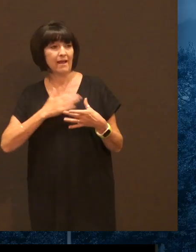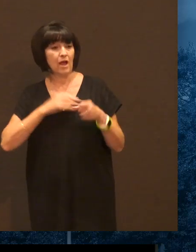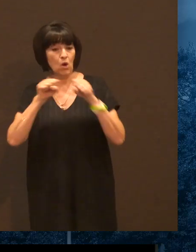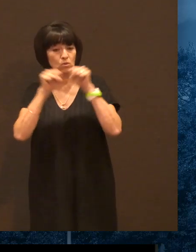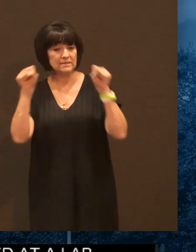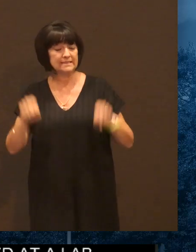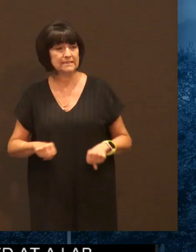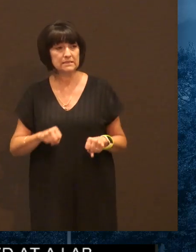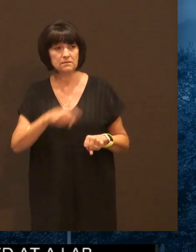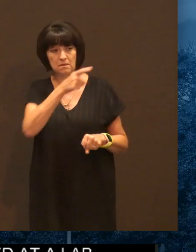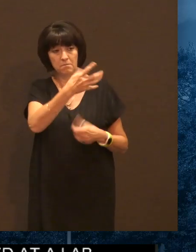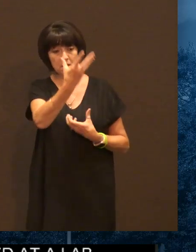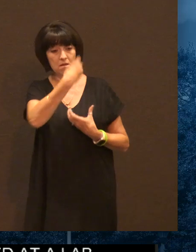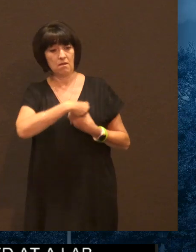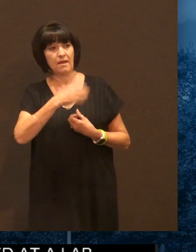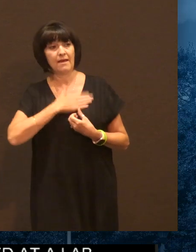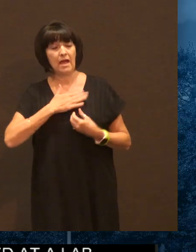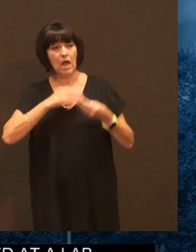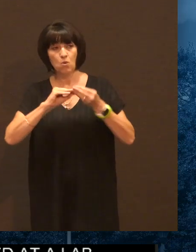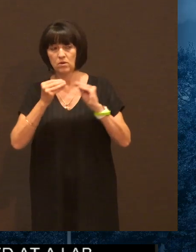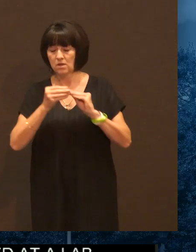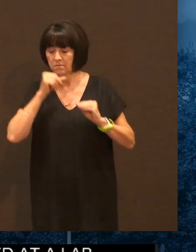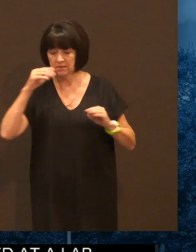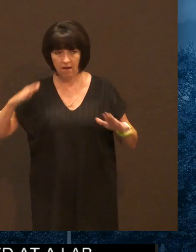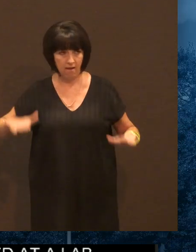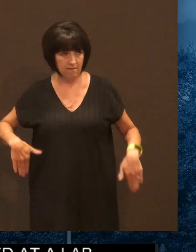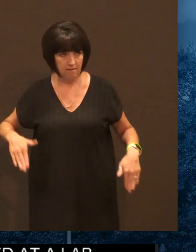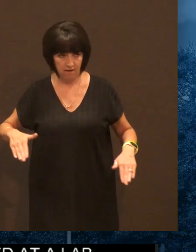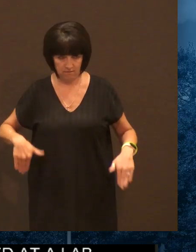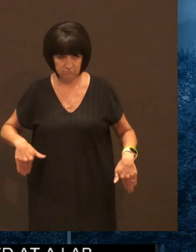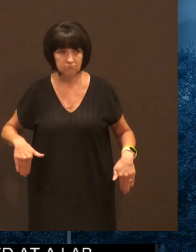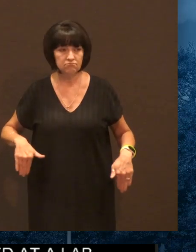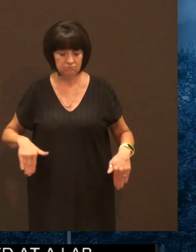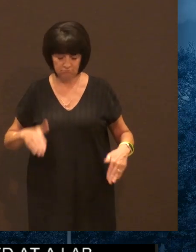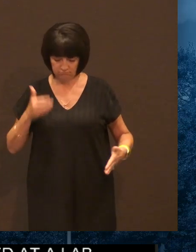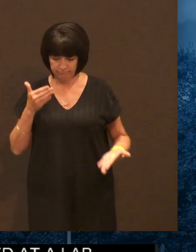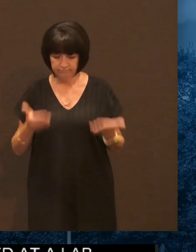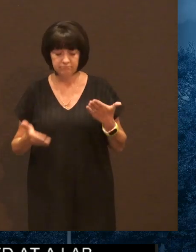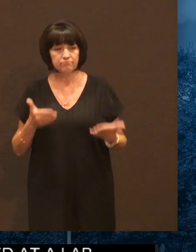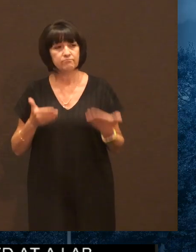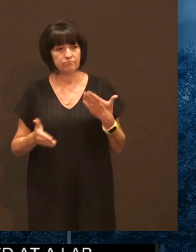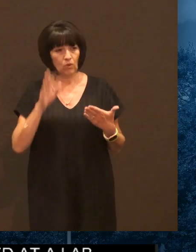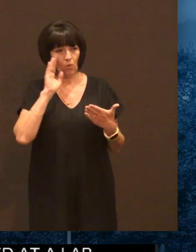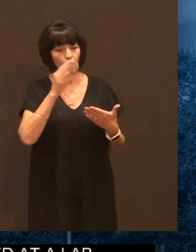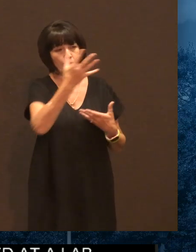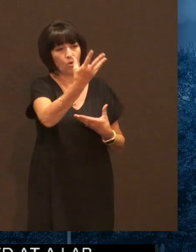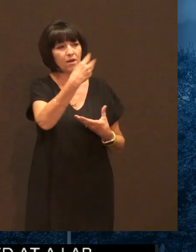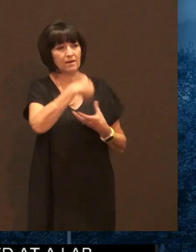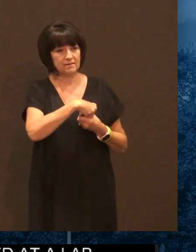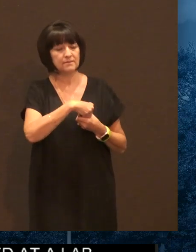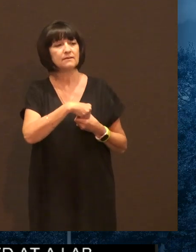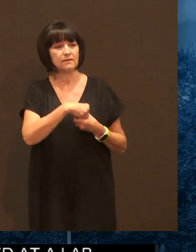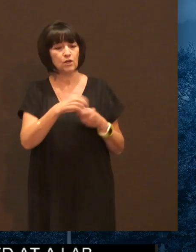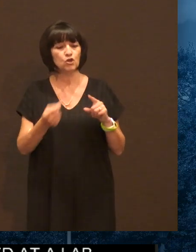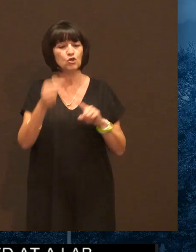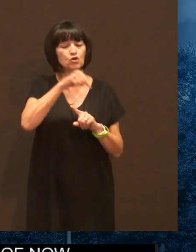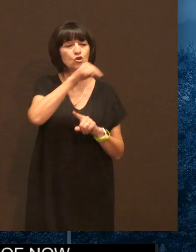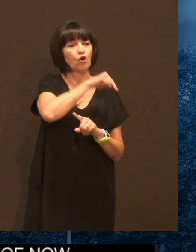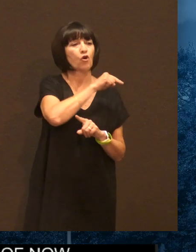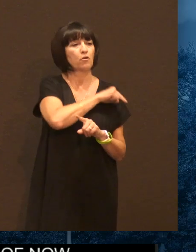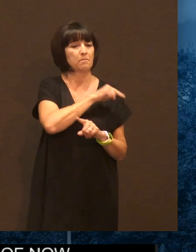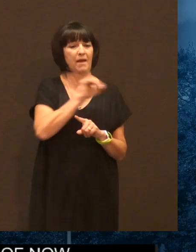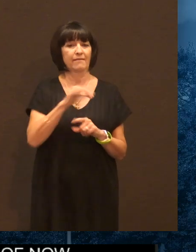our numbers yet. They will likely be incorporated into our system on the day that they were tested.